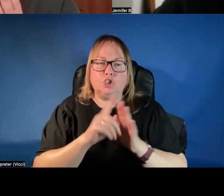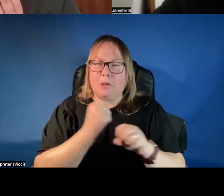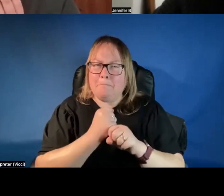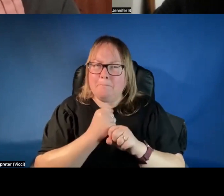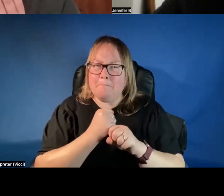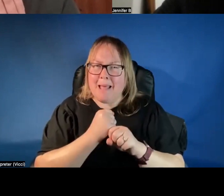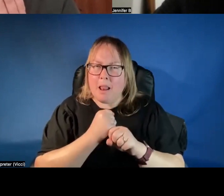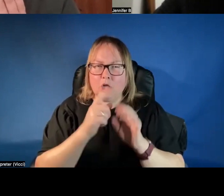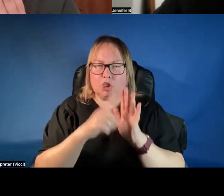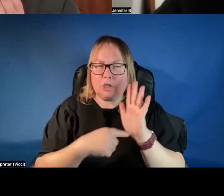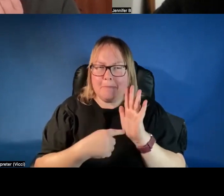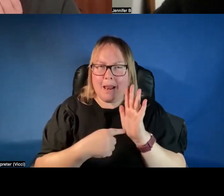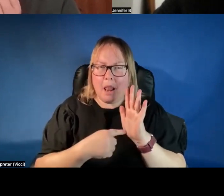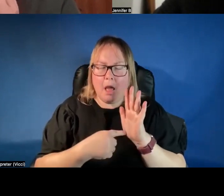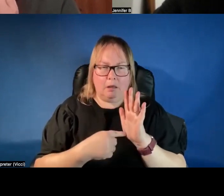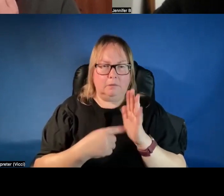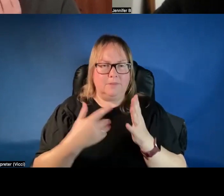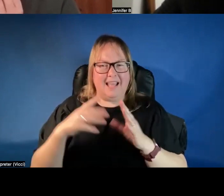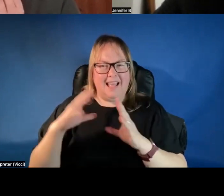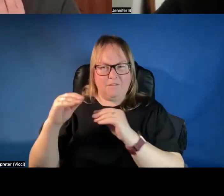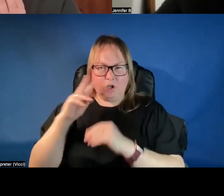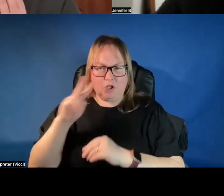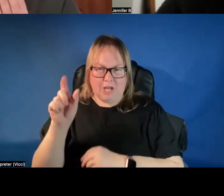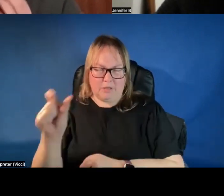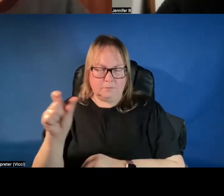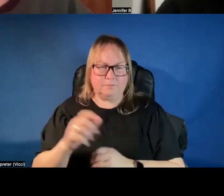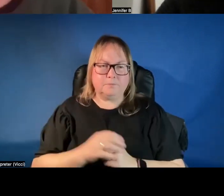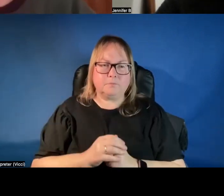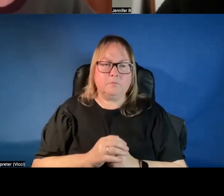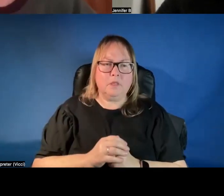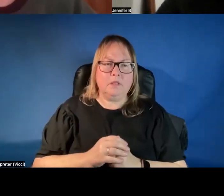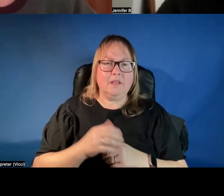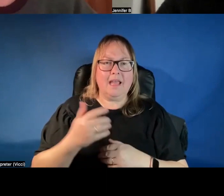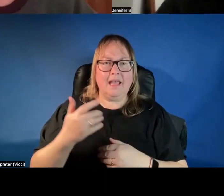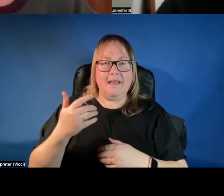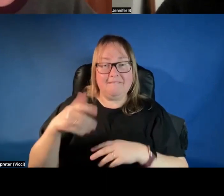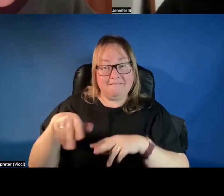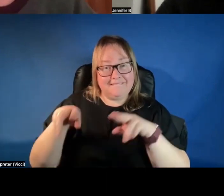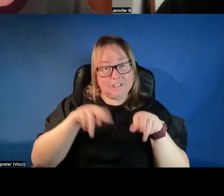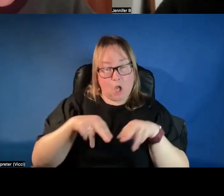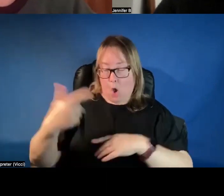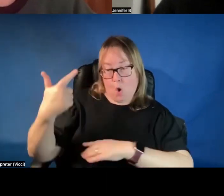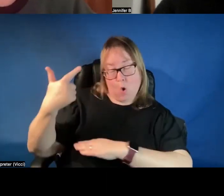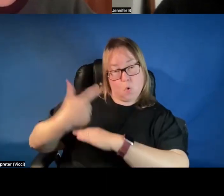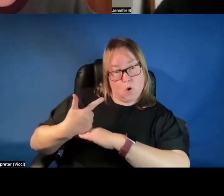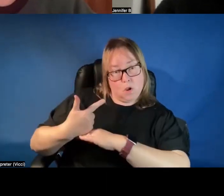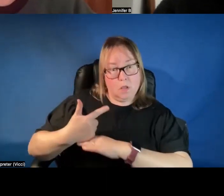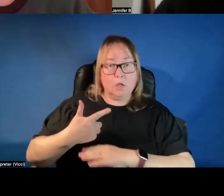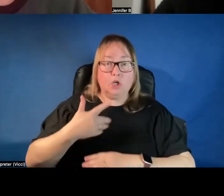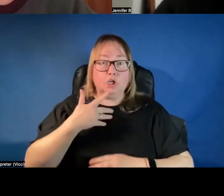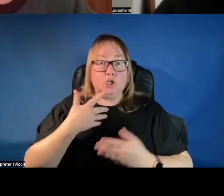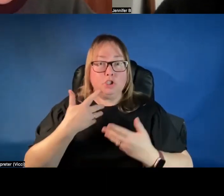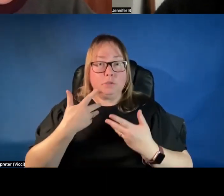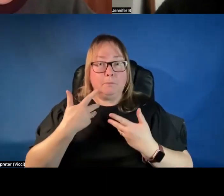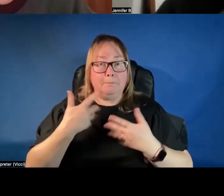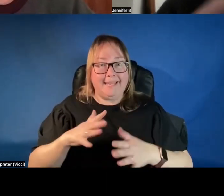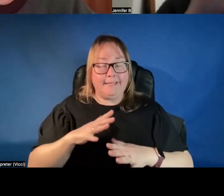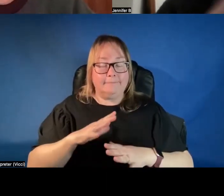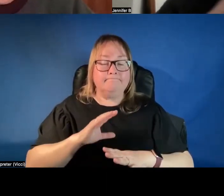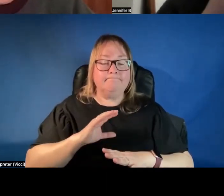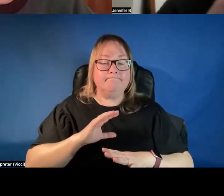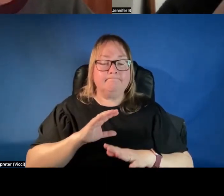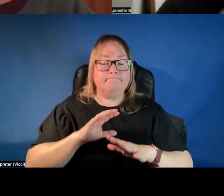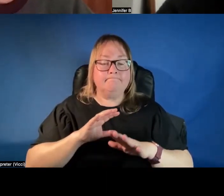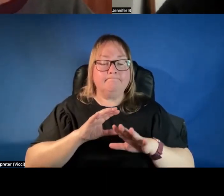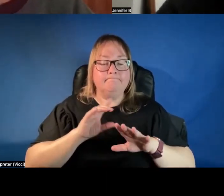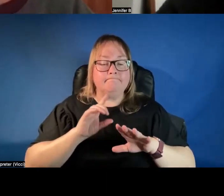is a video of them reading out all of the apology emails that they've sent and like